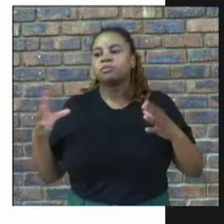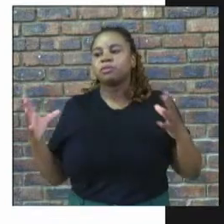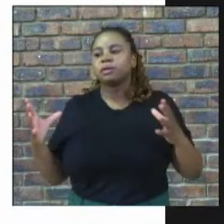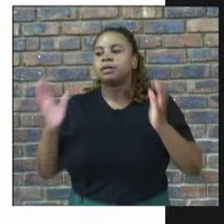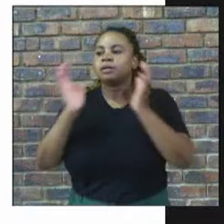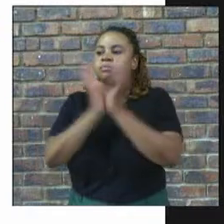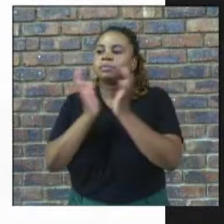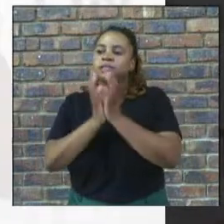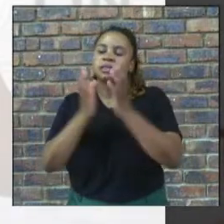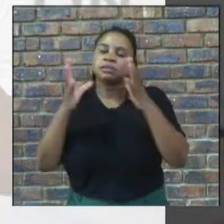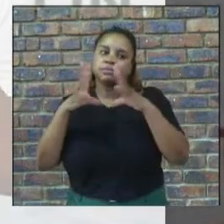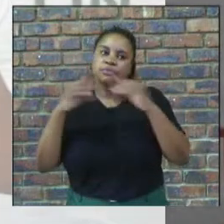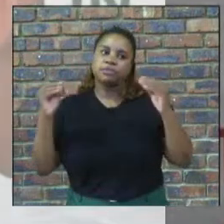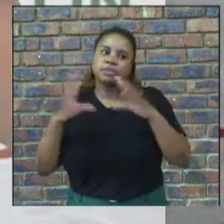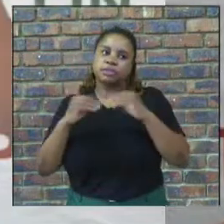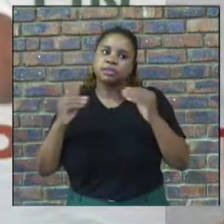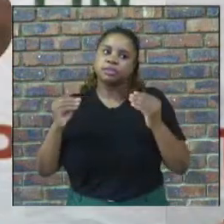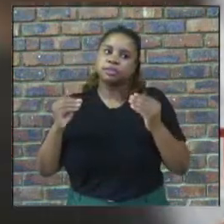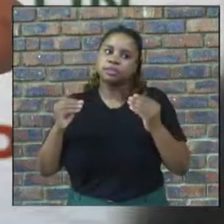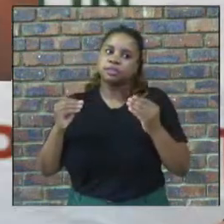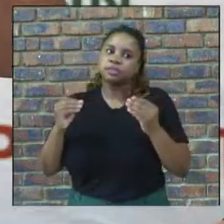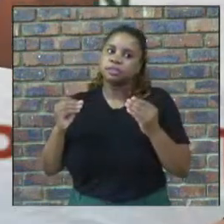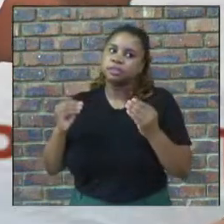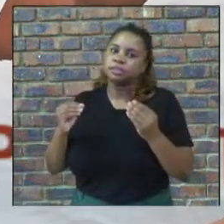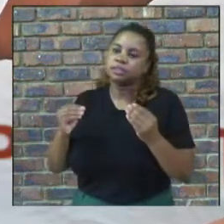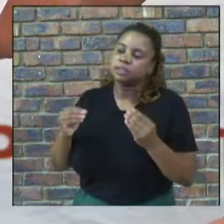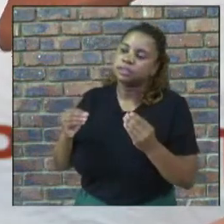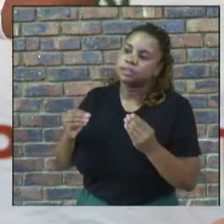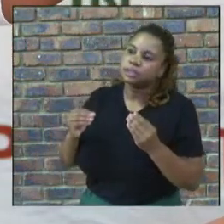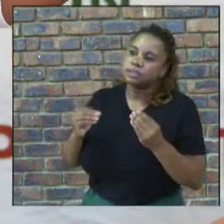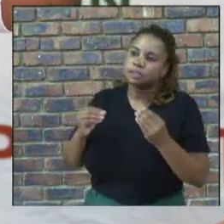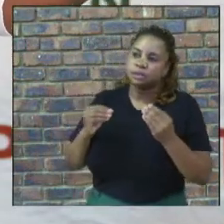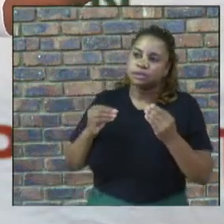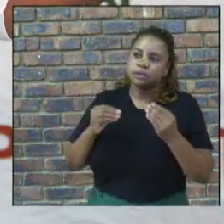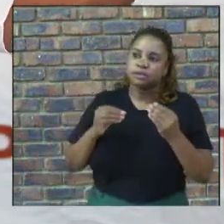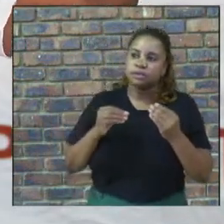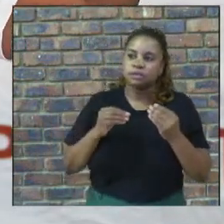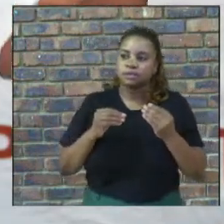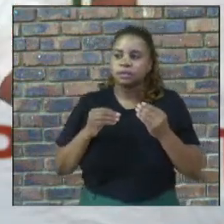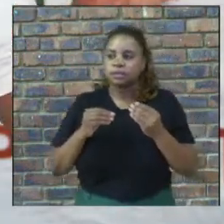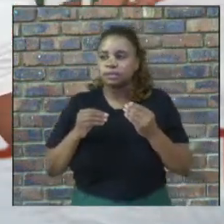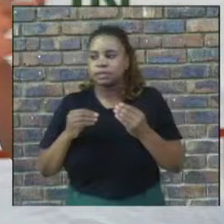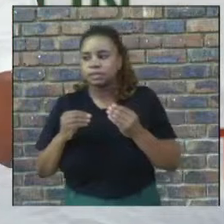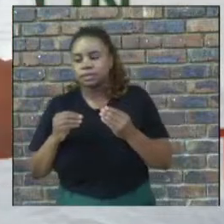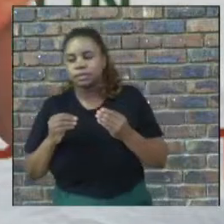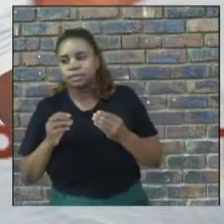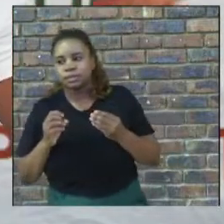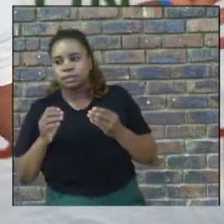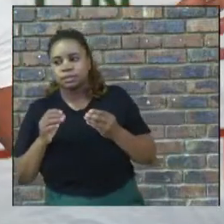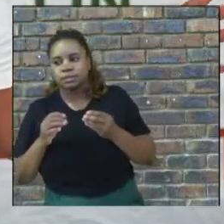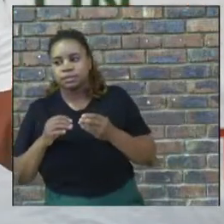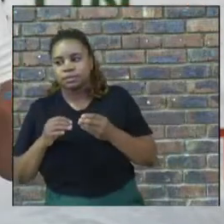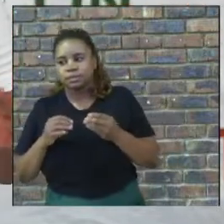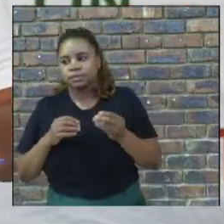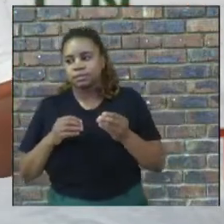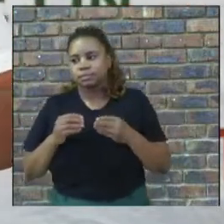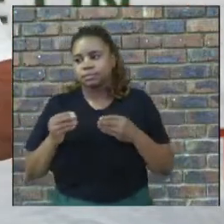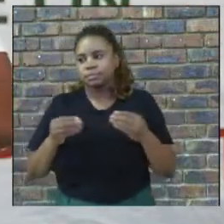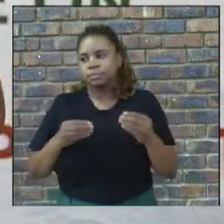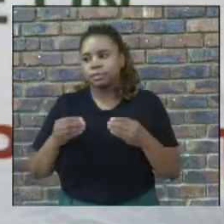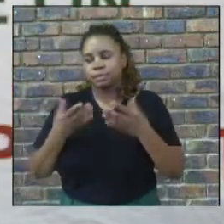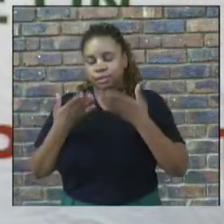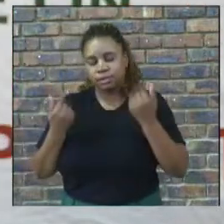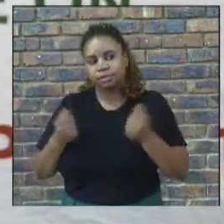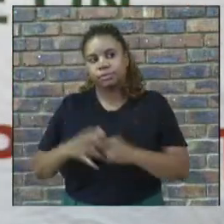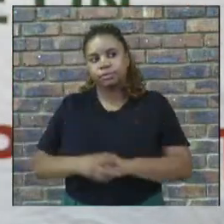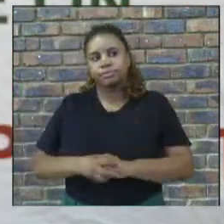adjourned. I'm told there is lunch. I'm not sure who's responsible for managing the lunch.